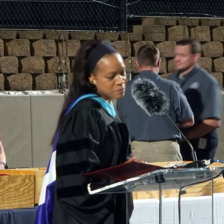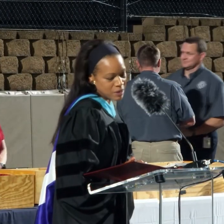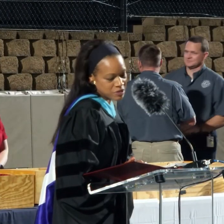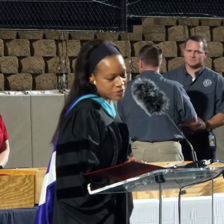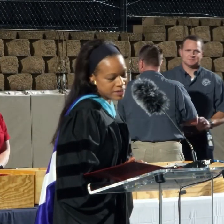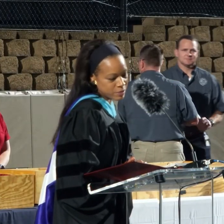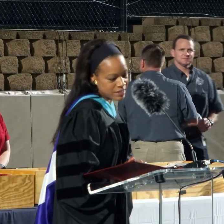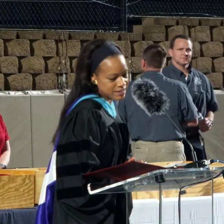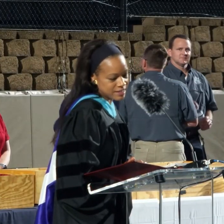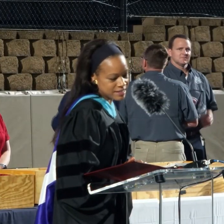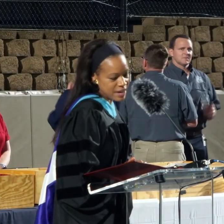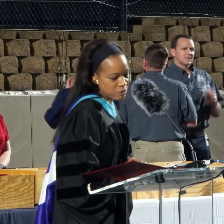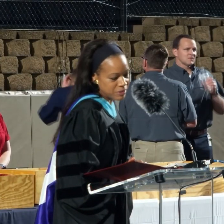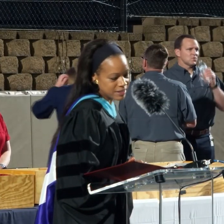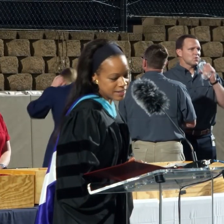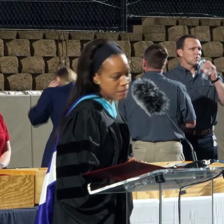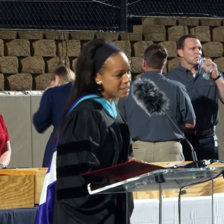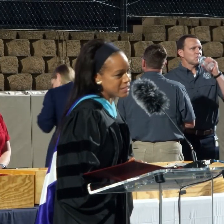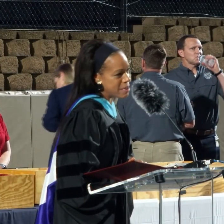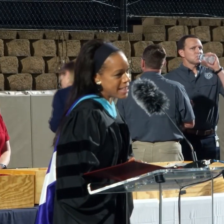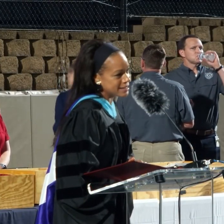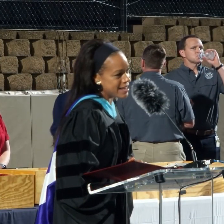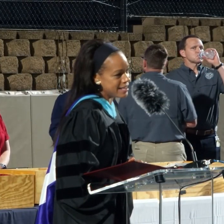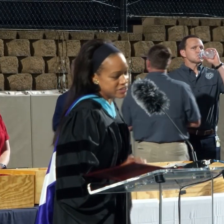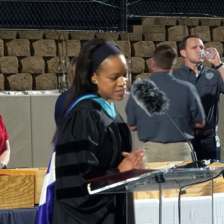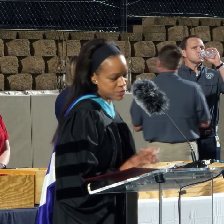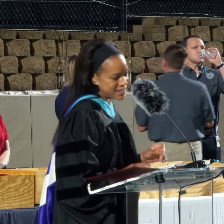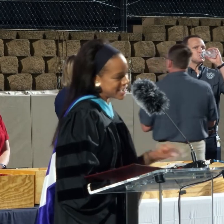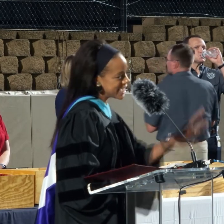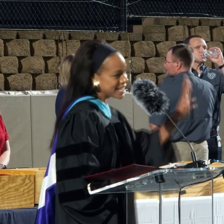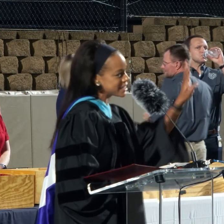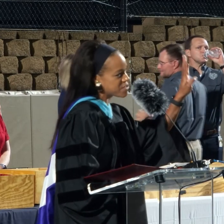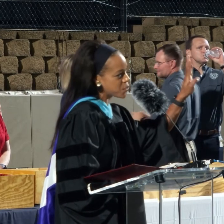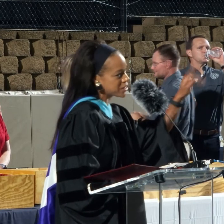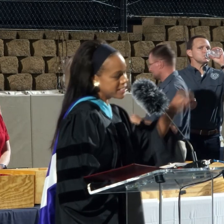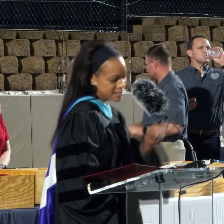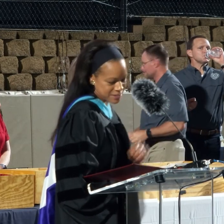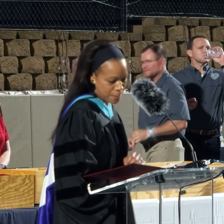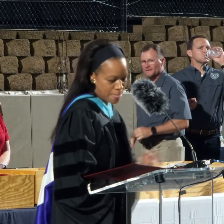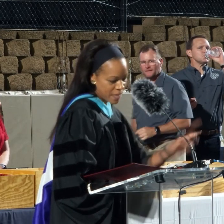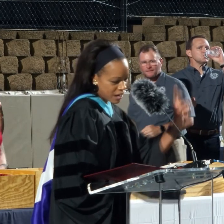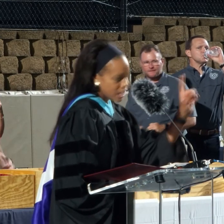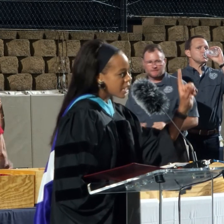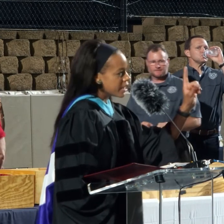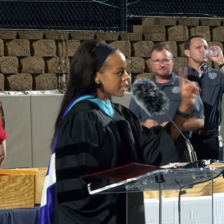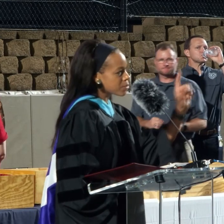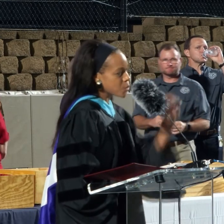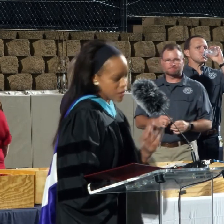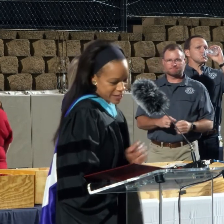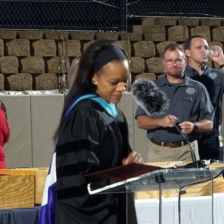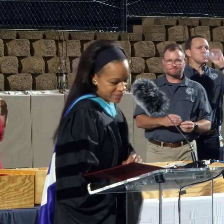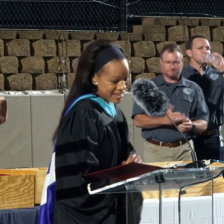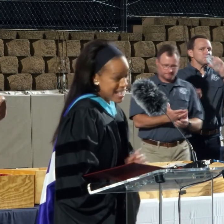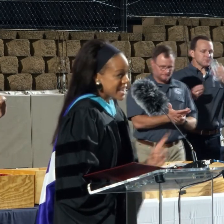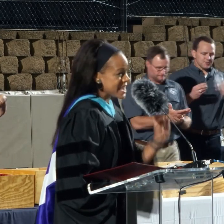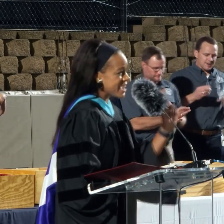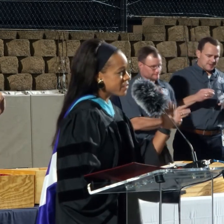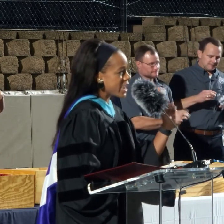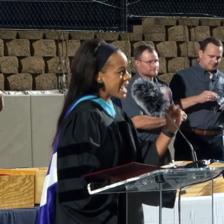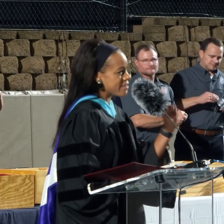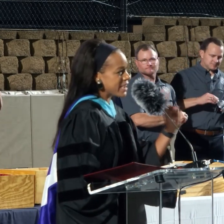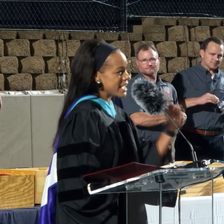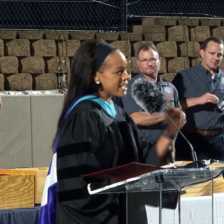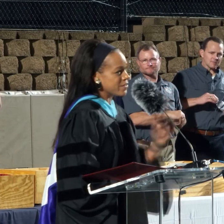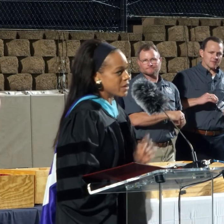I'm supposed to read what's in this notebook, and I'm going to get back to that in just one second. I got to say four things. Number one,